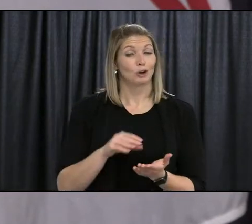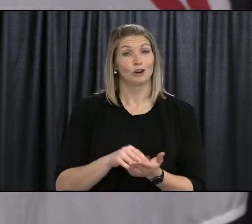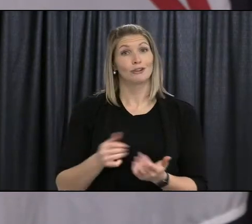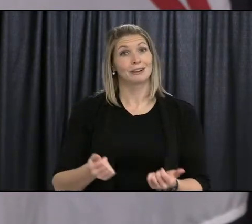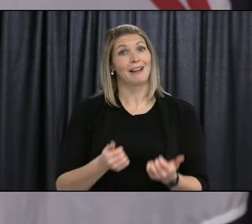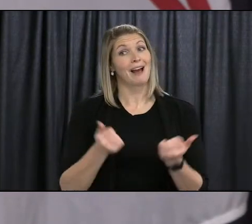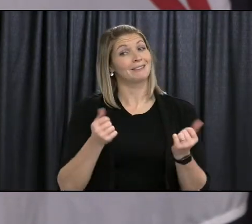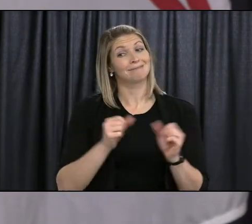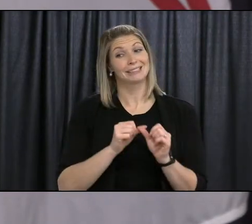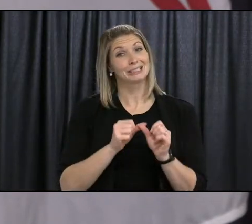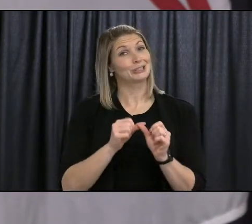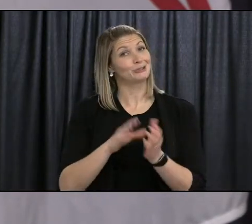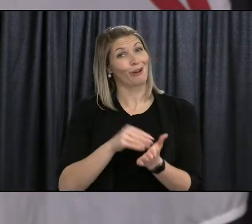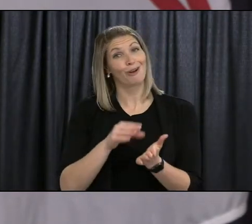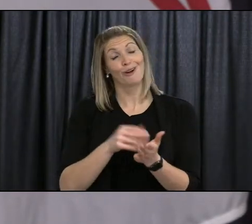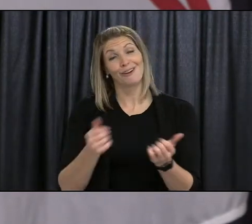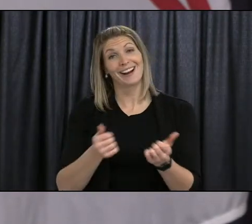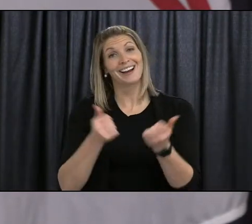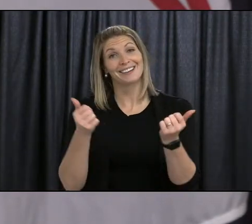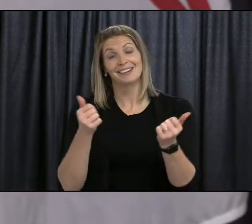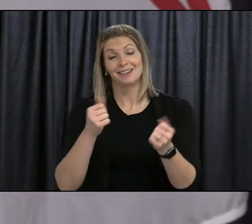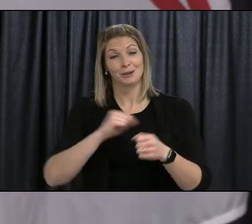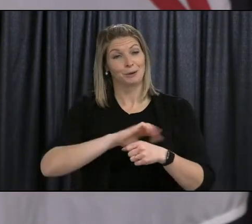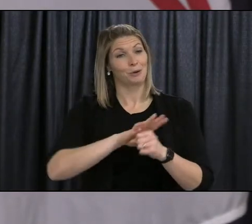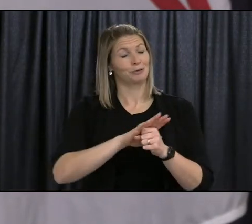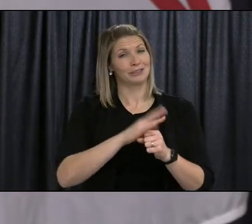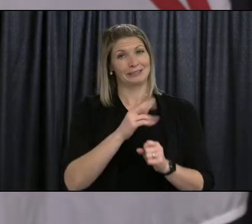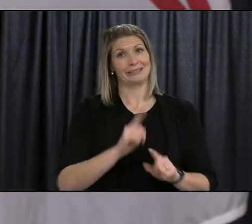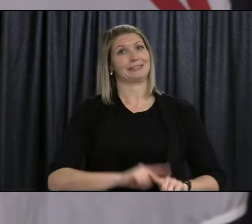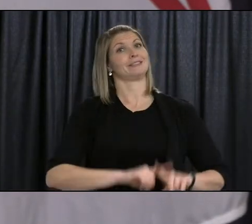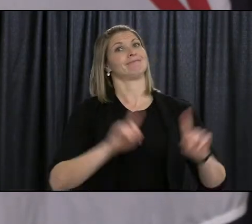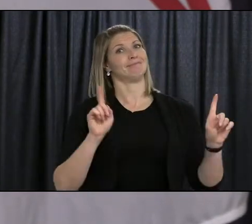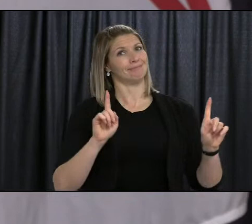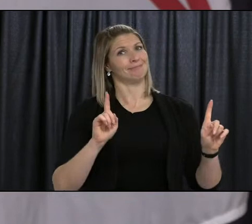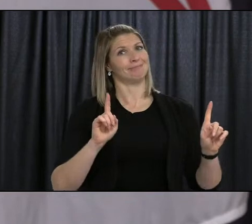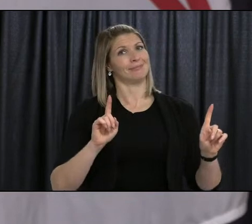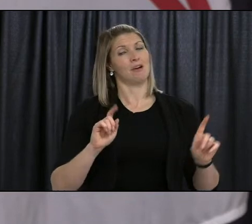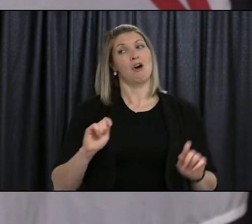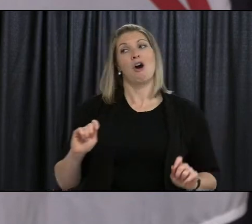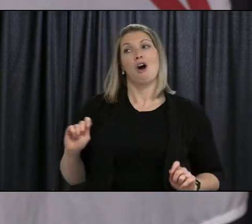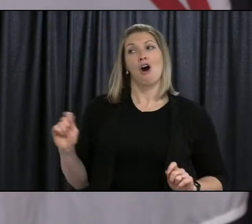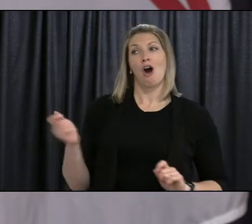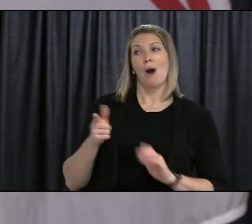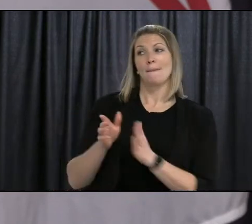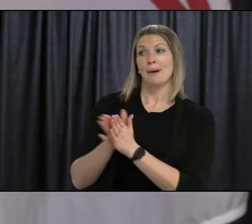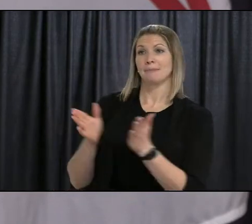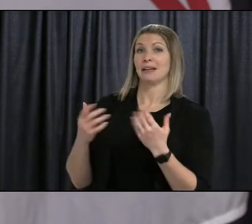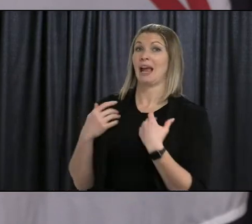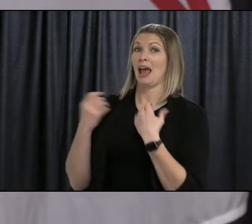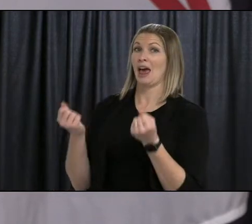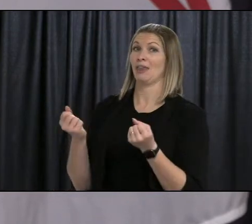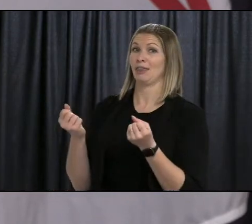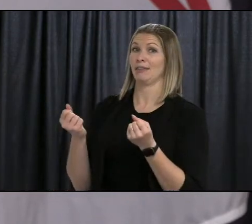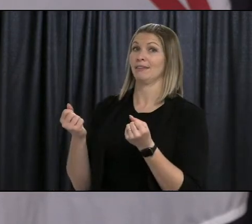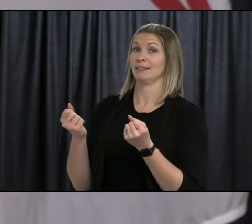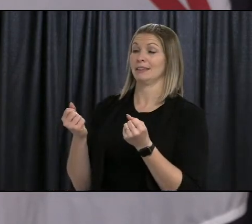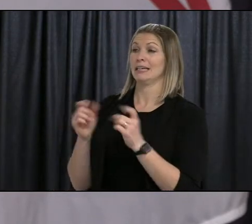to learn a lot about this virus. I think everybody in the public health sector has learned a lot